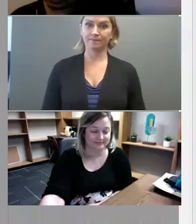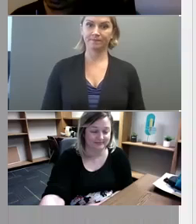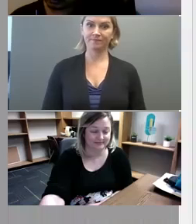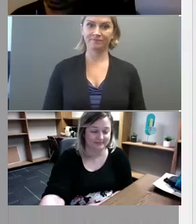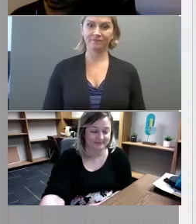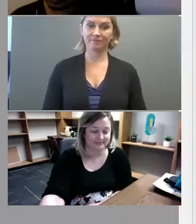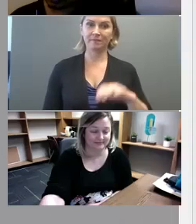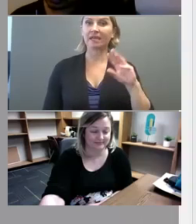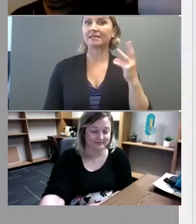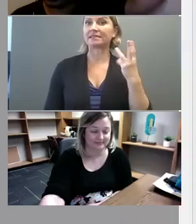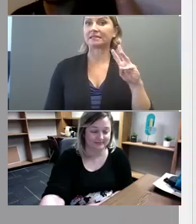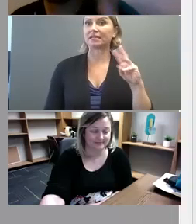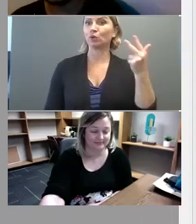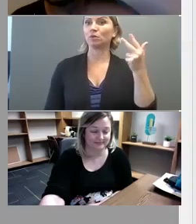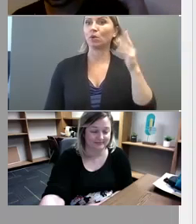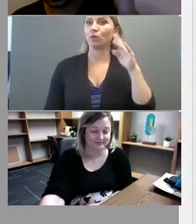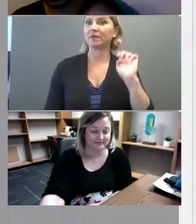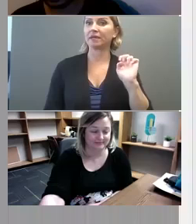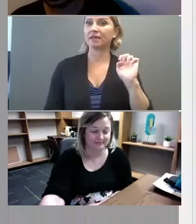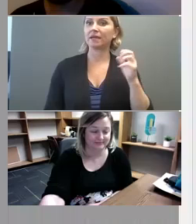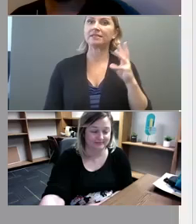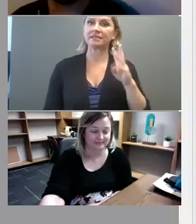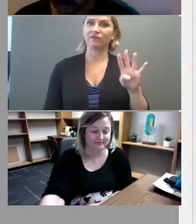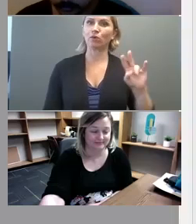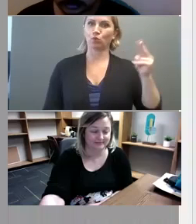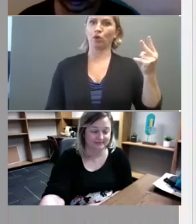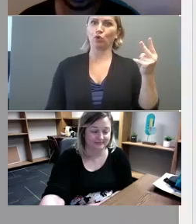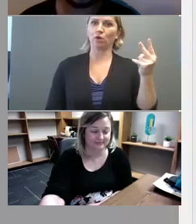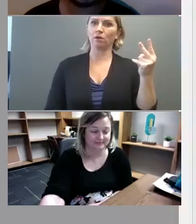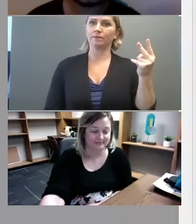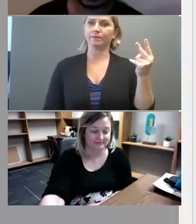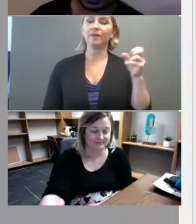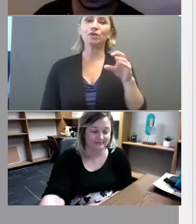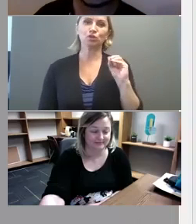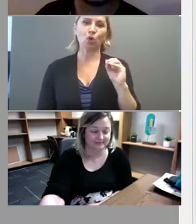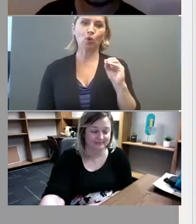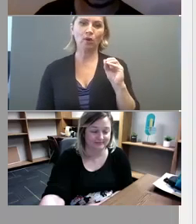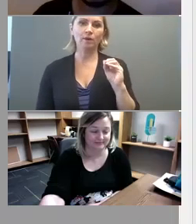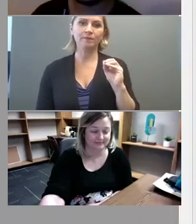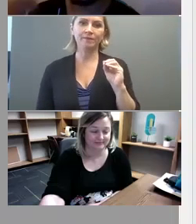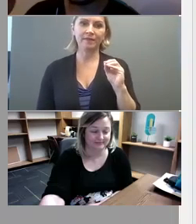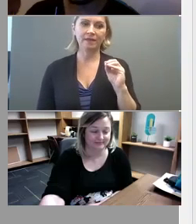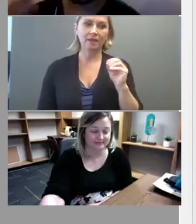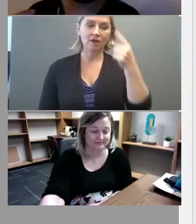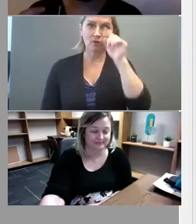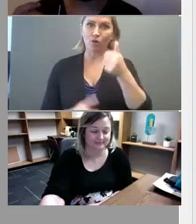Because 16 cubed is going to be 64 squared. So